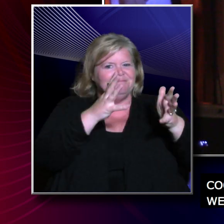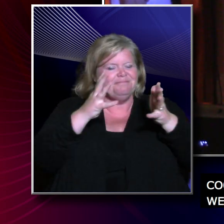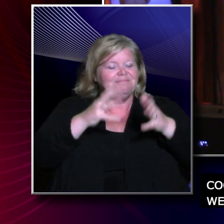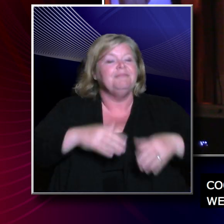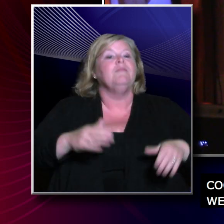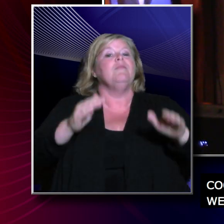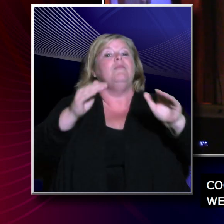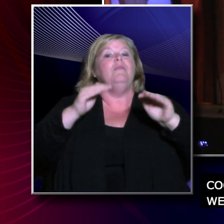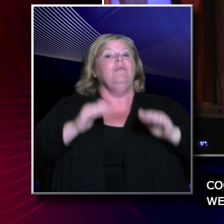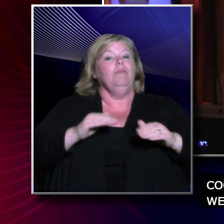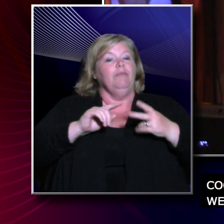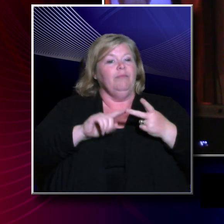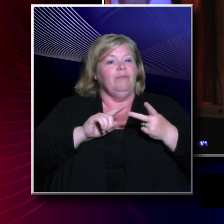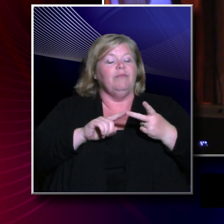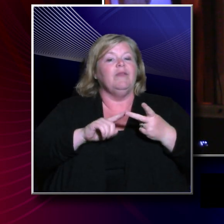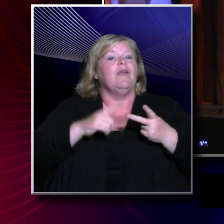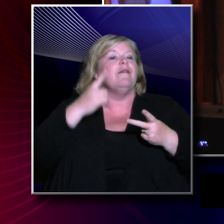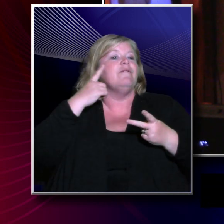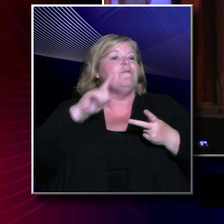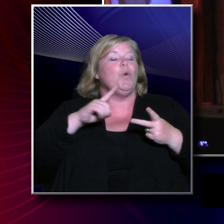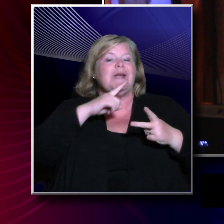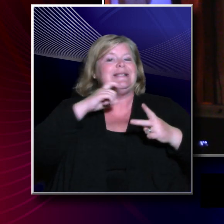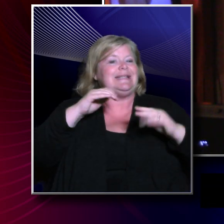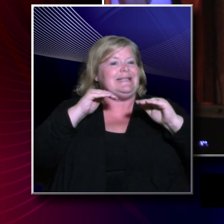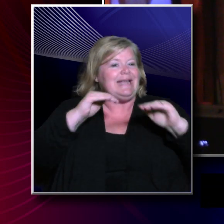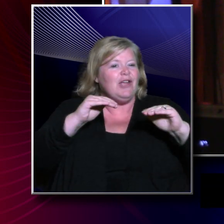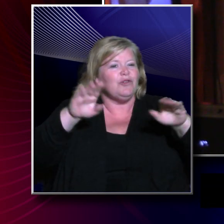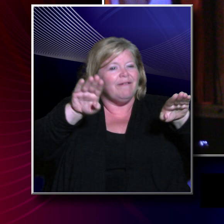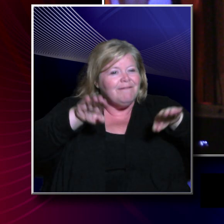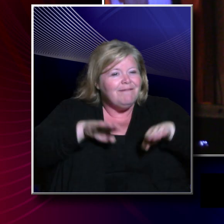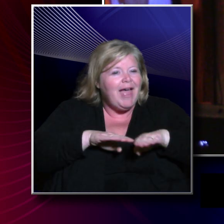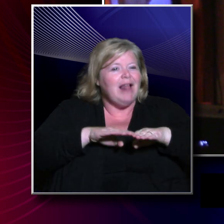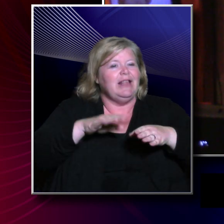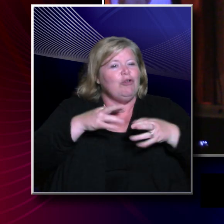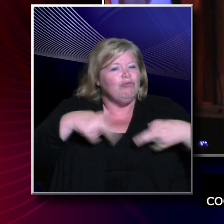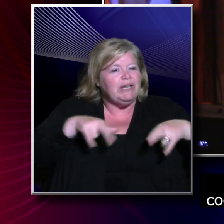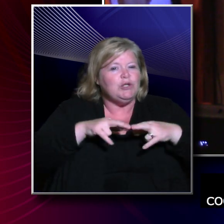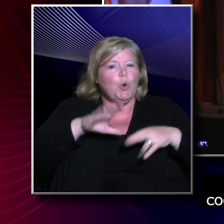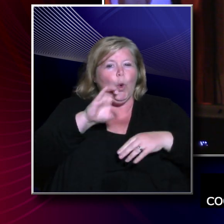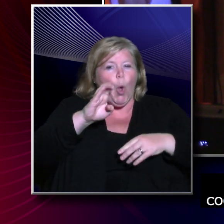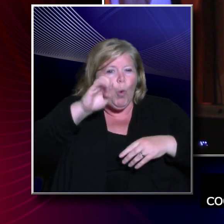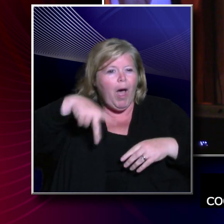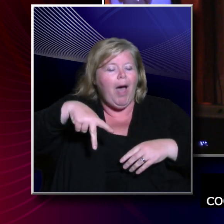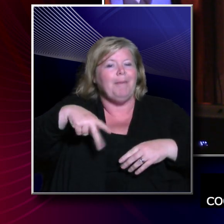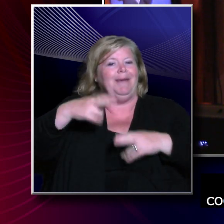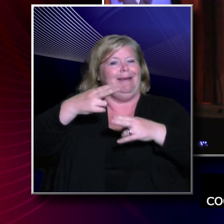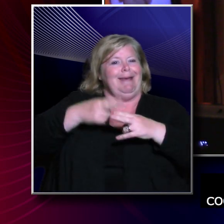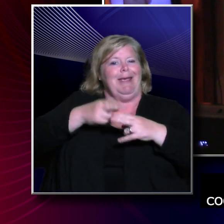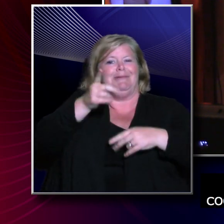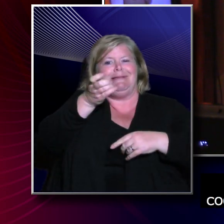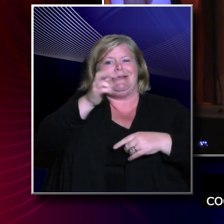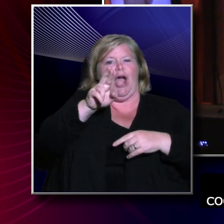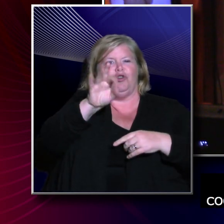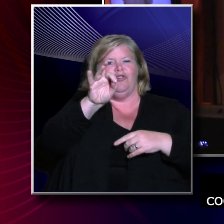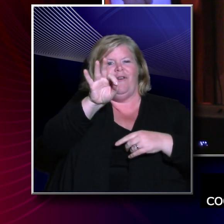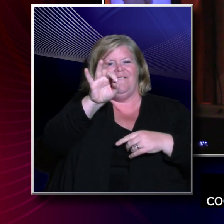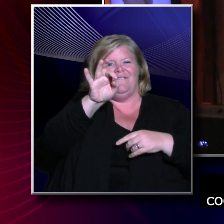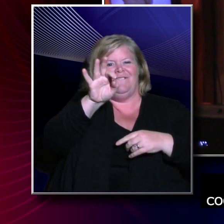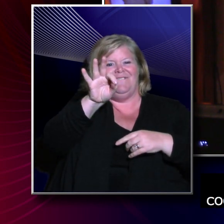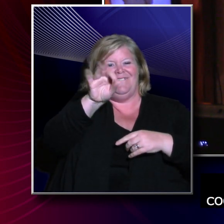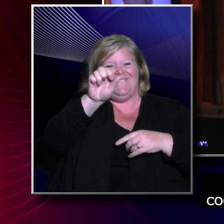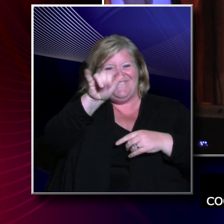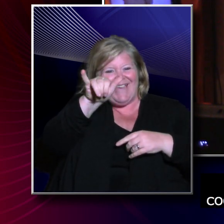We have for the Desert Valley Regionals Cooperative Dr. Faye Miller. Welcome.